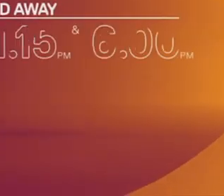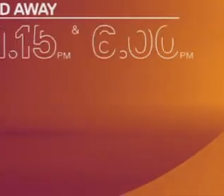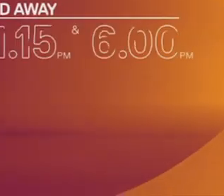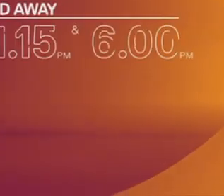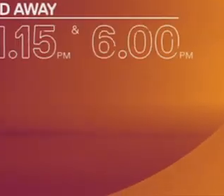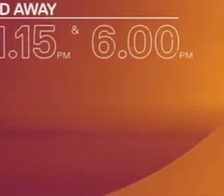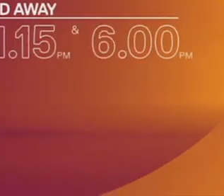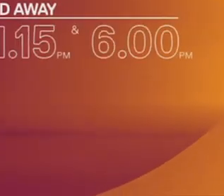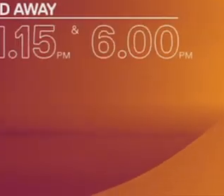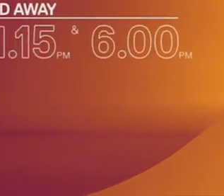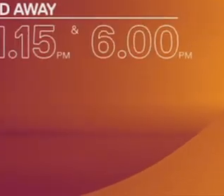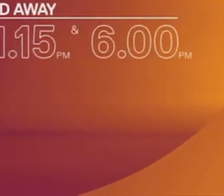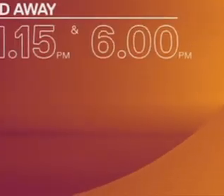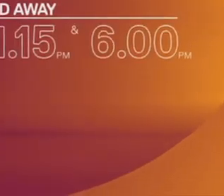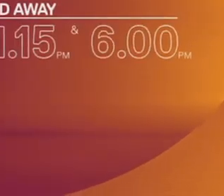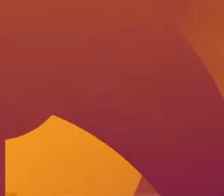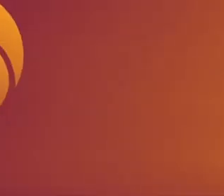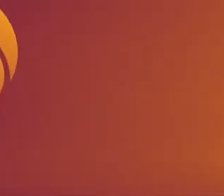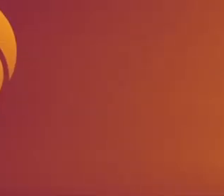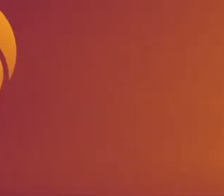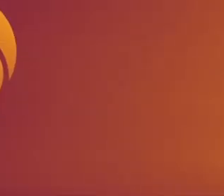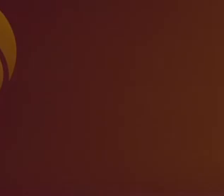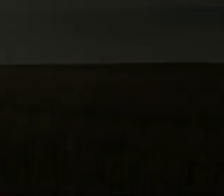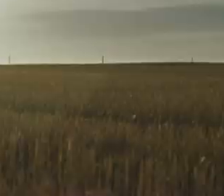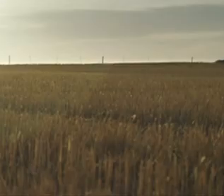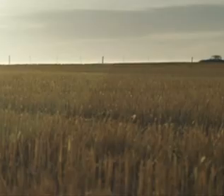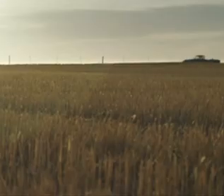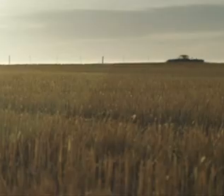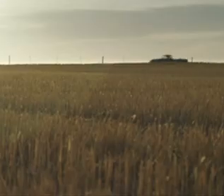Away, weekdays at 1:15 and 6 on Channel 5.